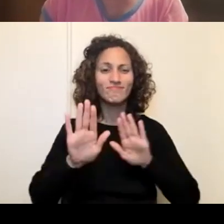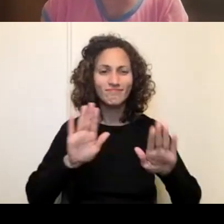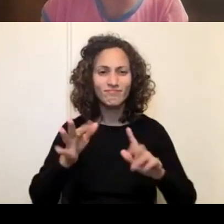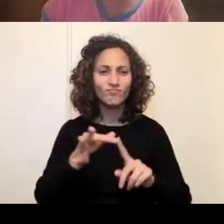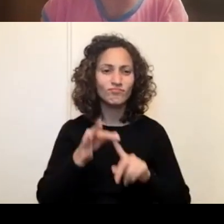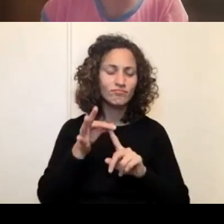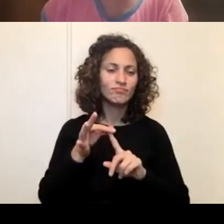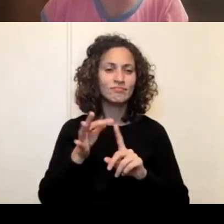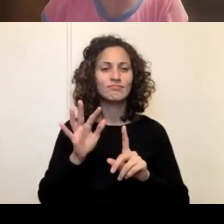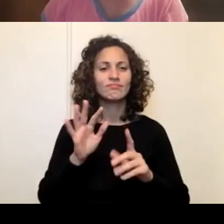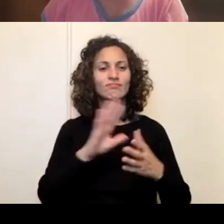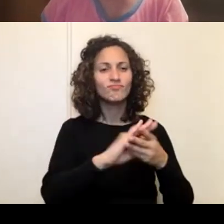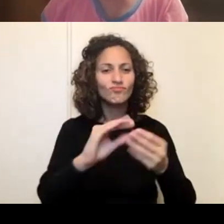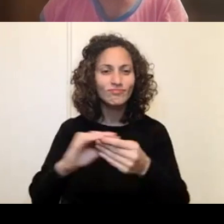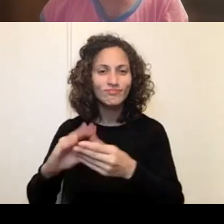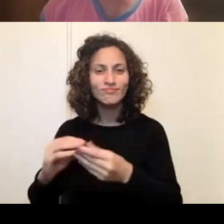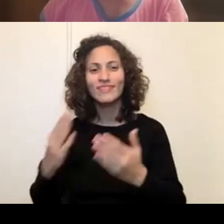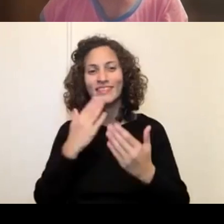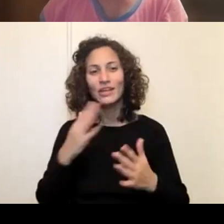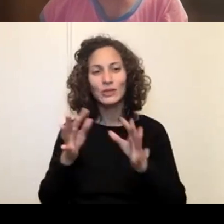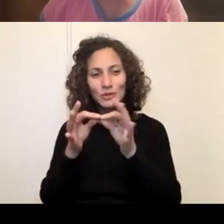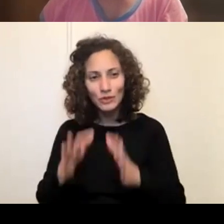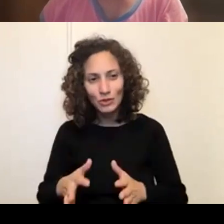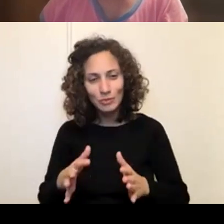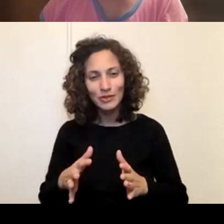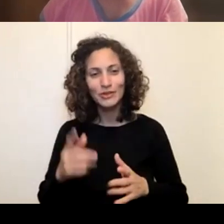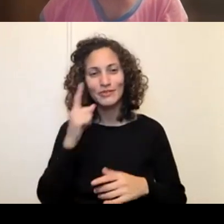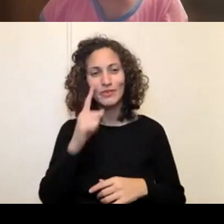I would like to thank our interpreters for